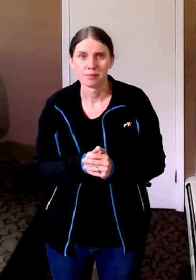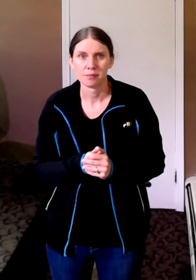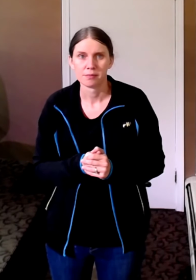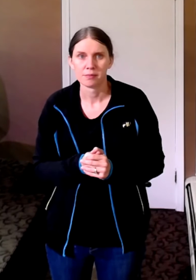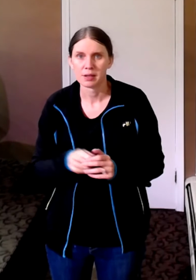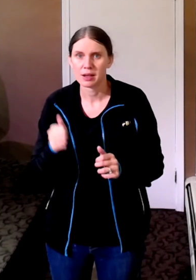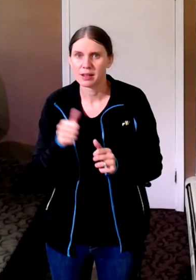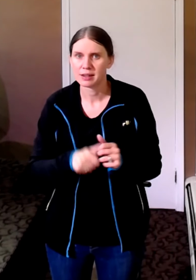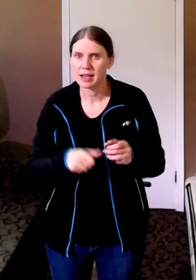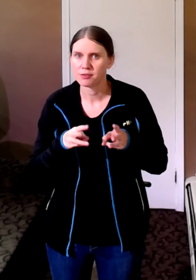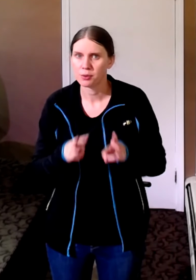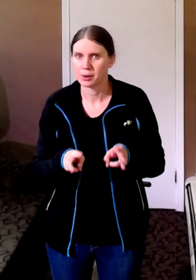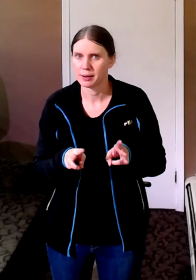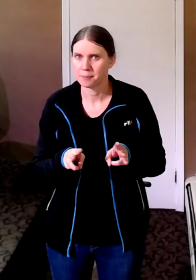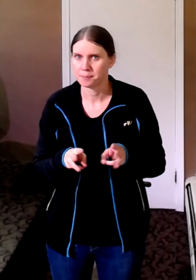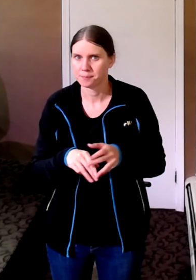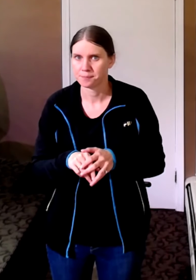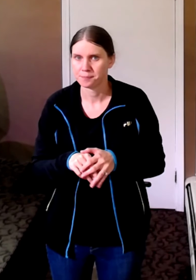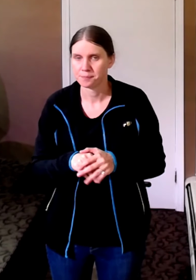In every way,